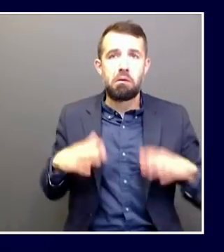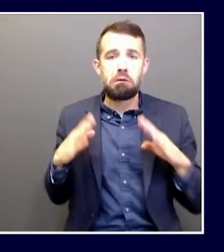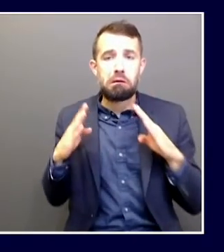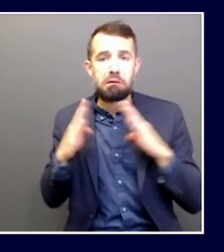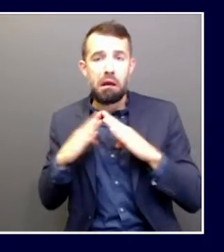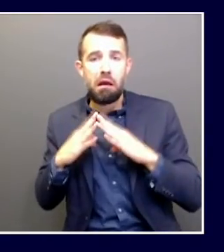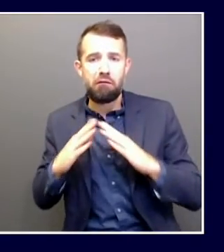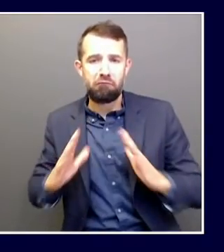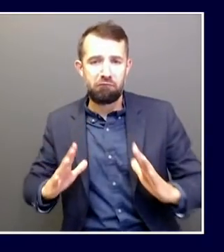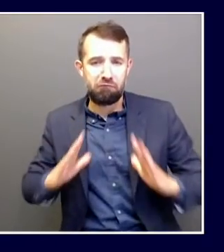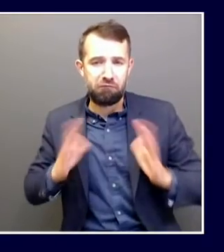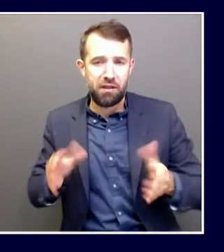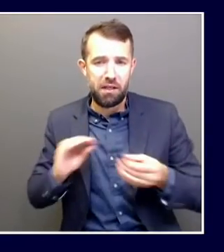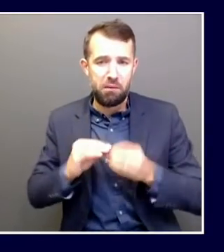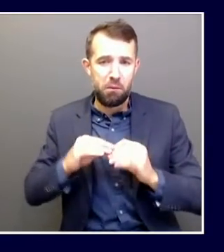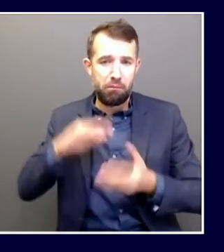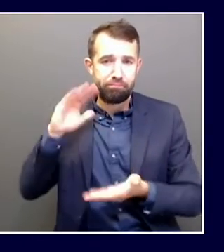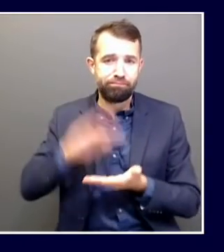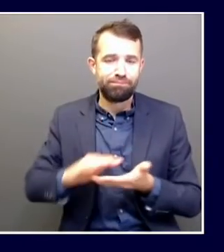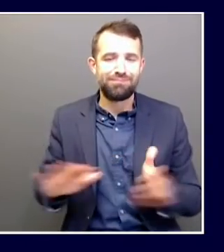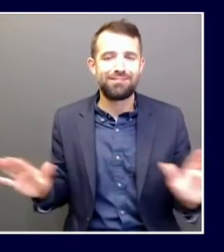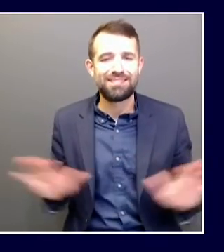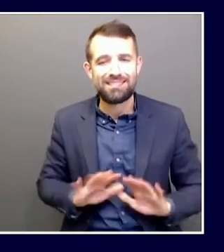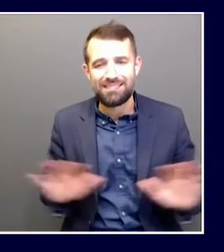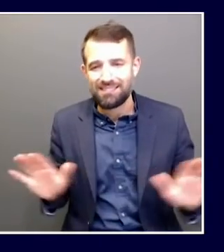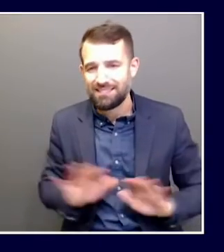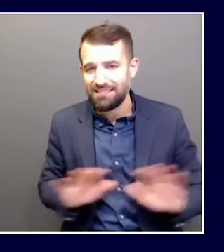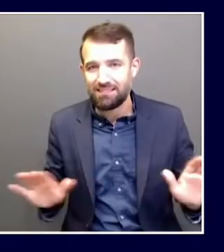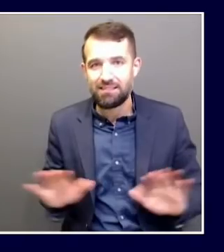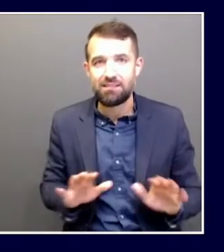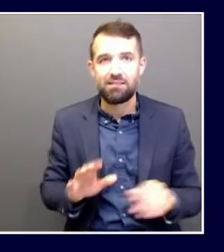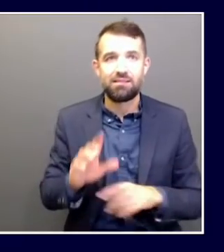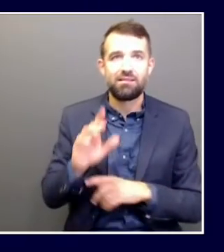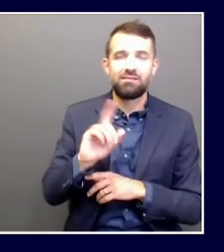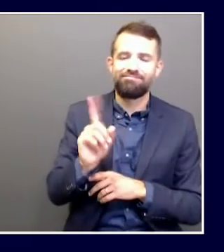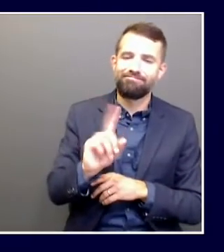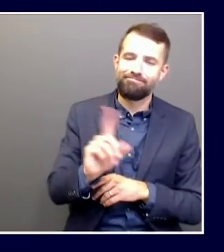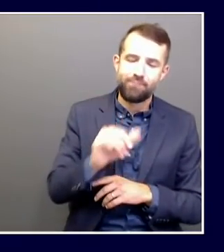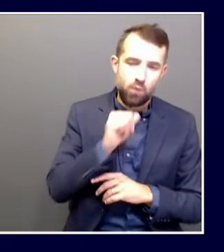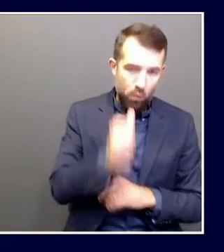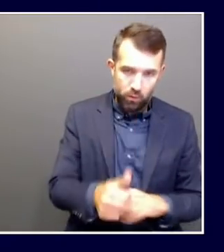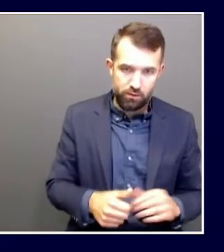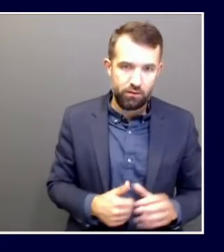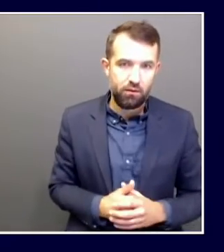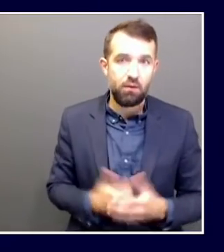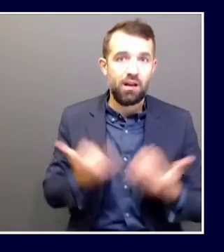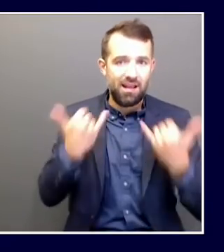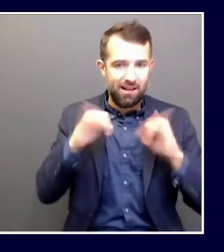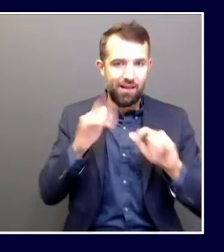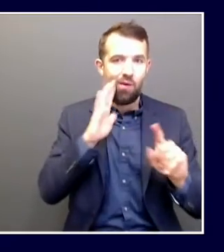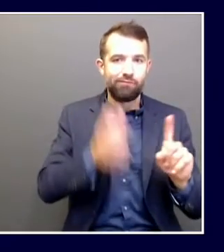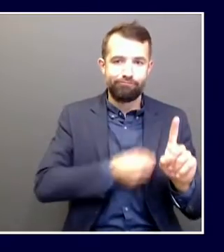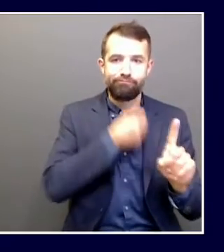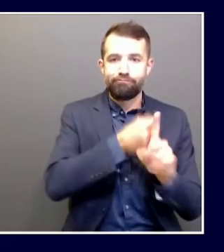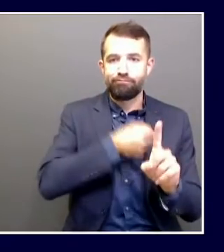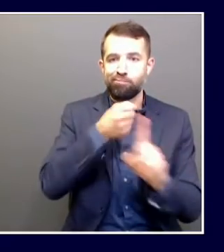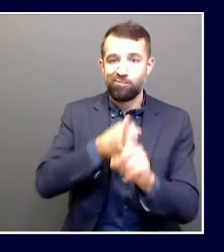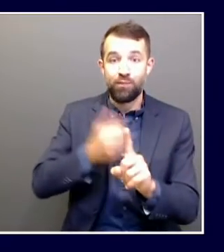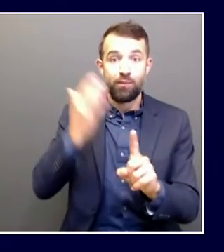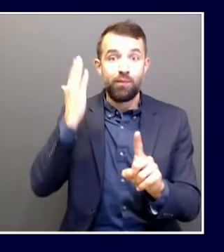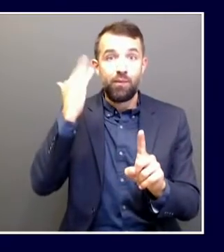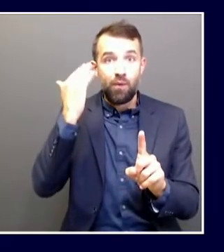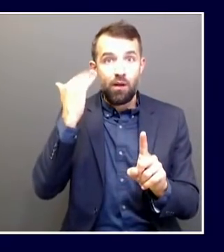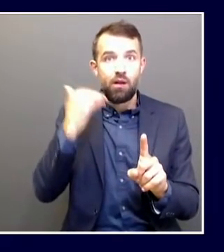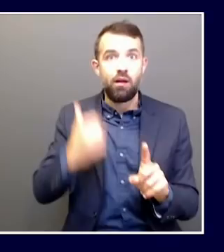state where there might be those pockets of transmission. But you could still be affected. Someone from another part of the state who becomes